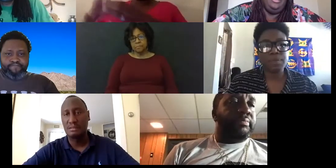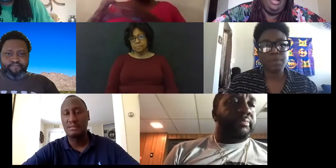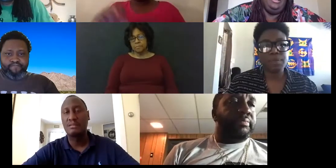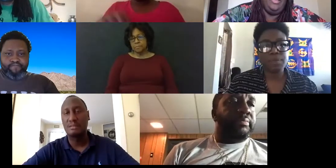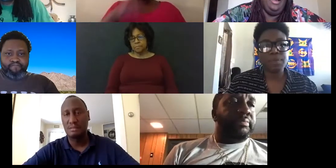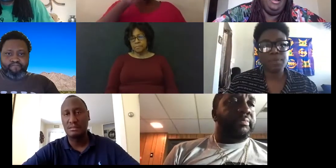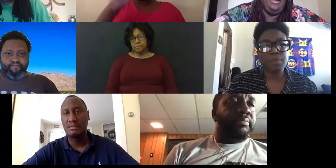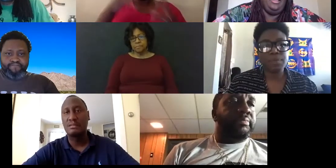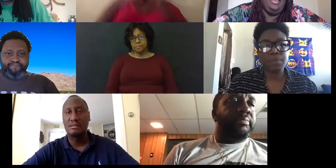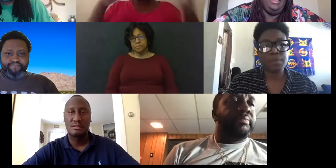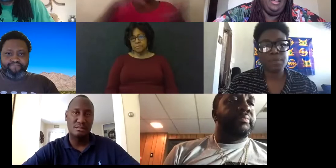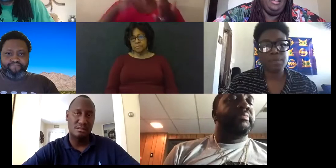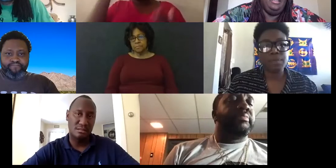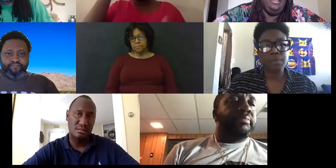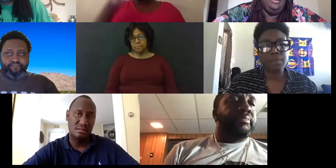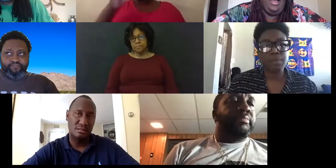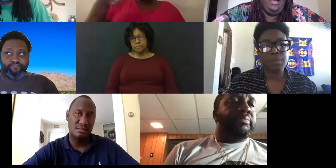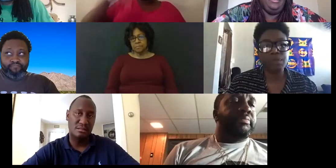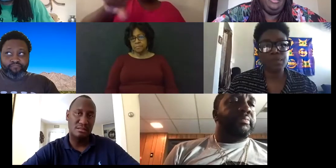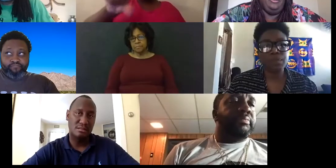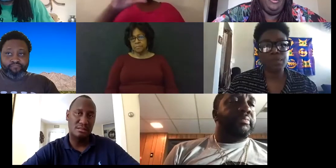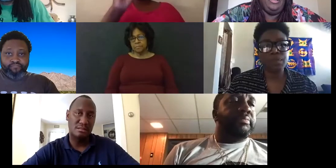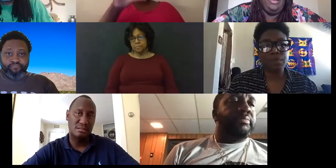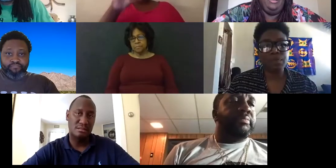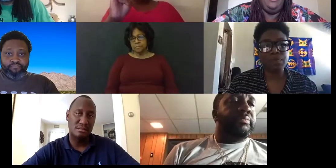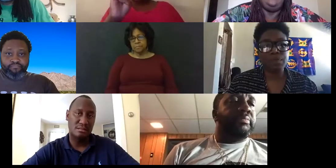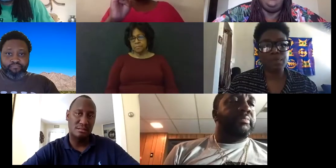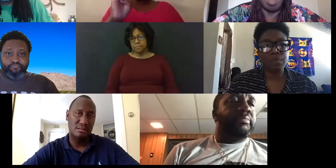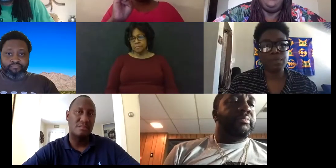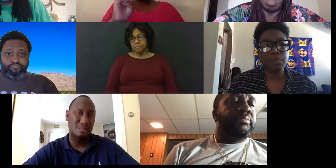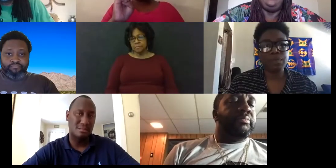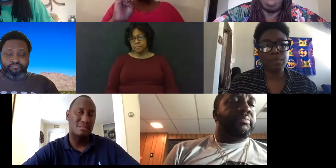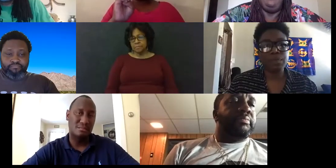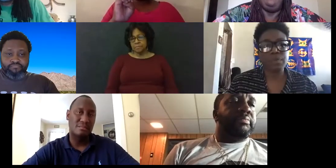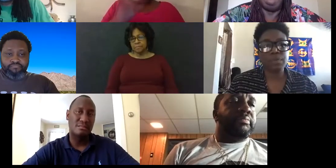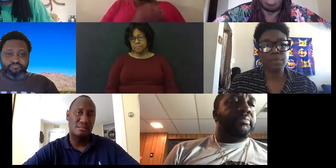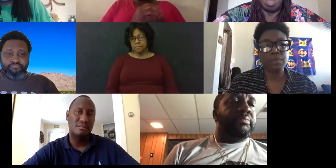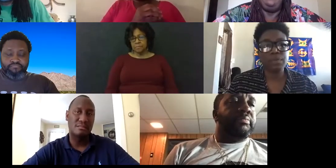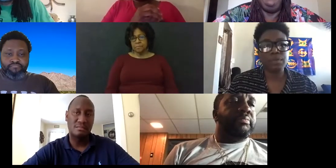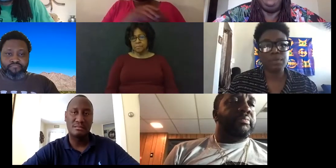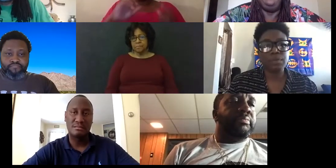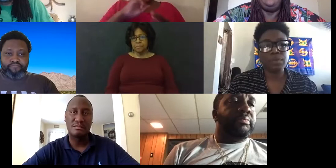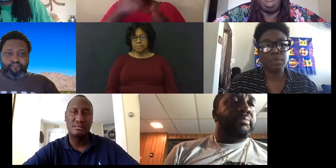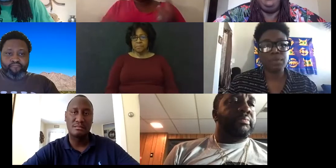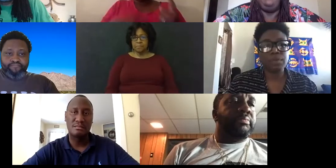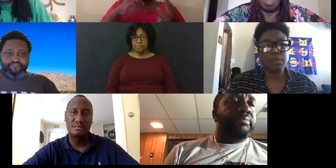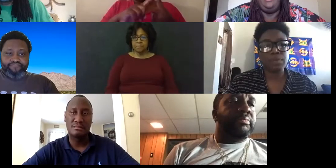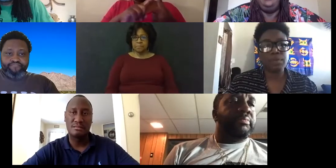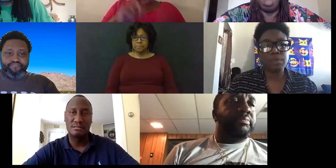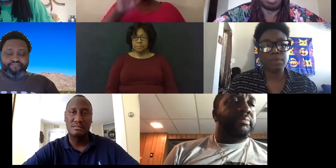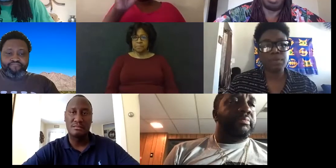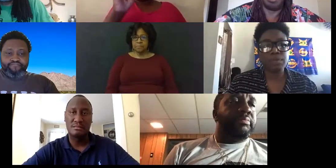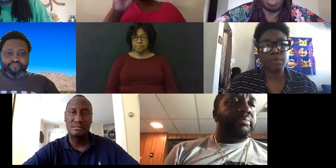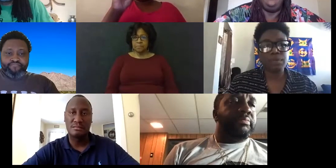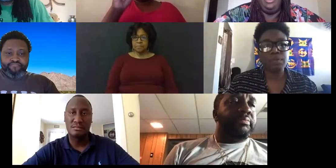because of the denial of care. And I think that, you know, when Diana Presley called for the data on who was dying on COVID, I